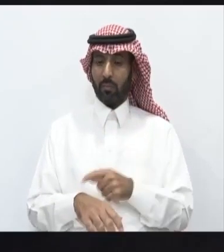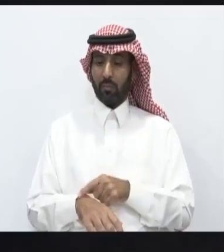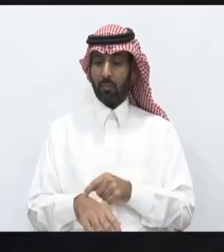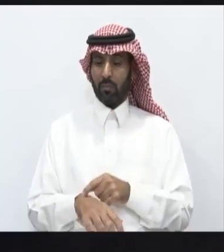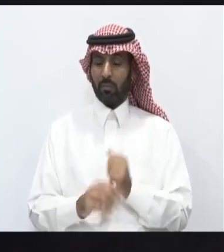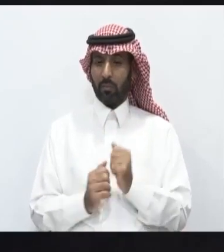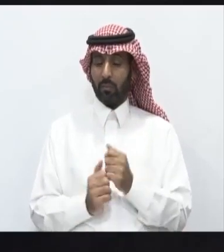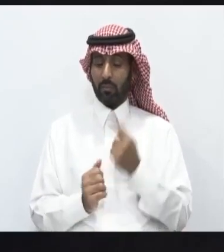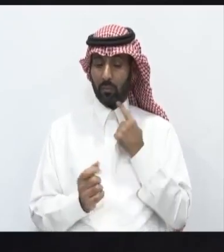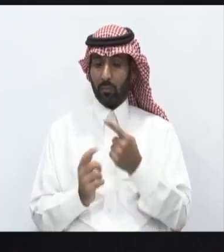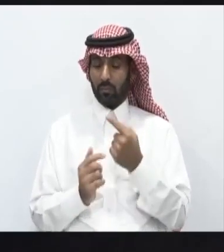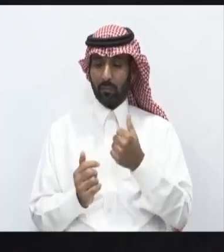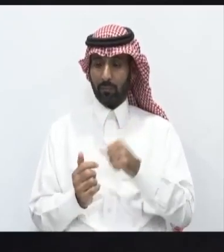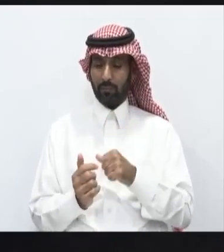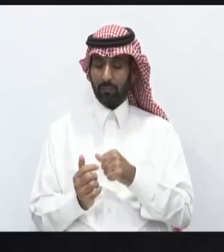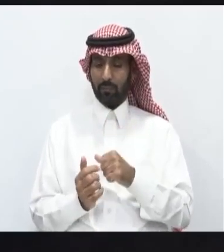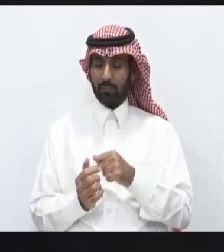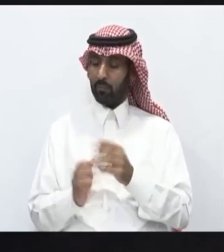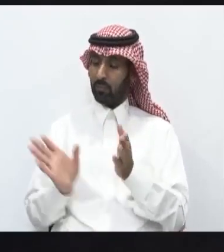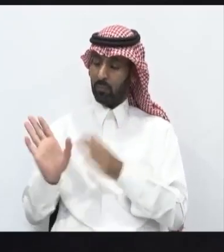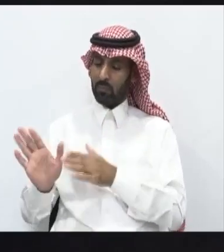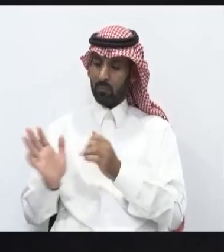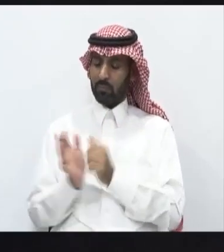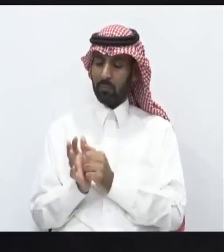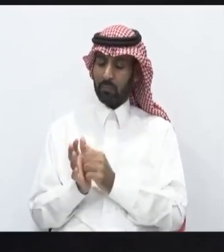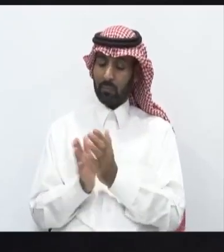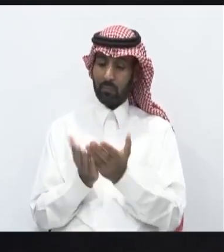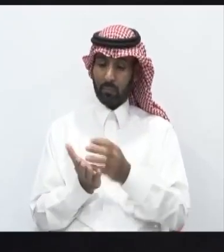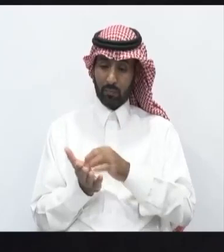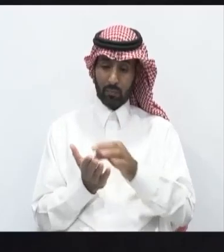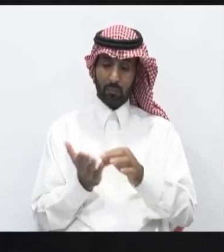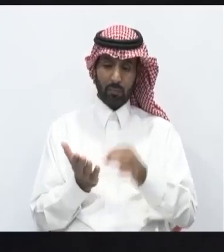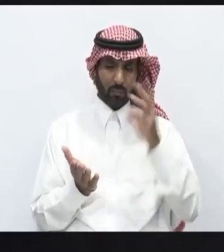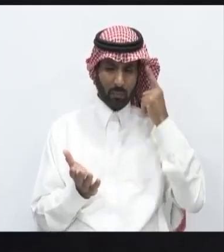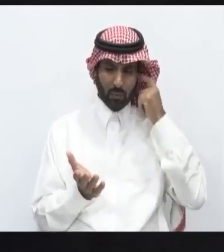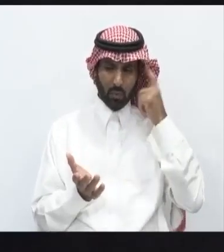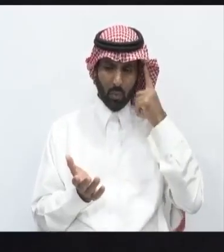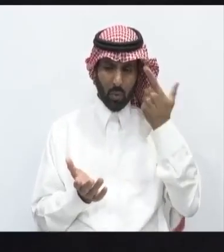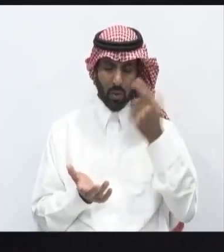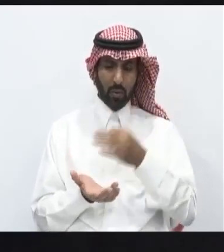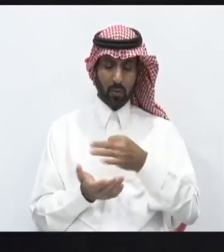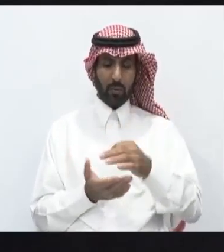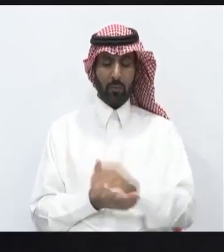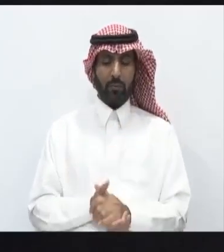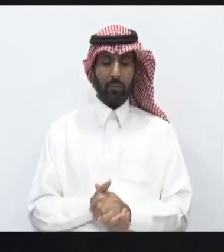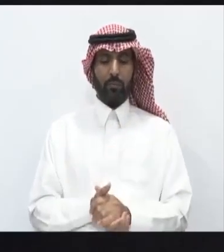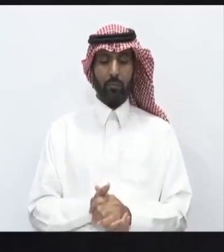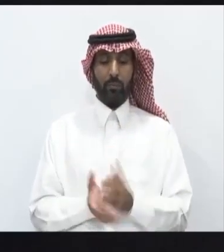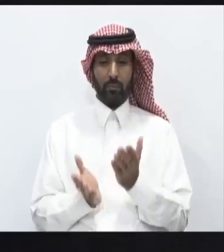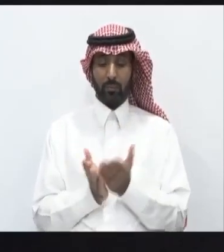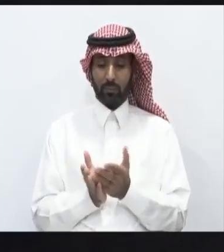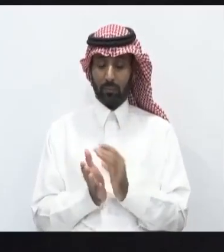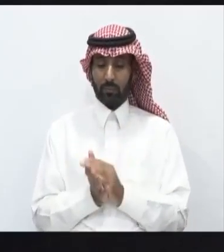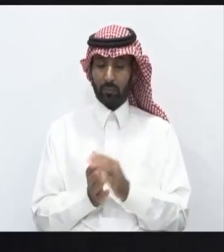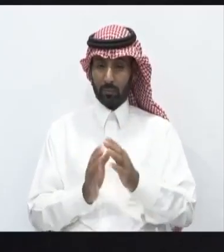was against that. And the guidebook, of course, so you know where to go to. Maybe the guidebook contains